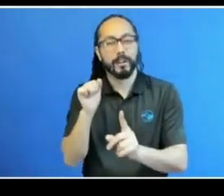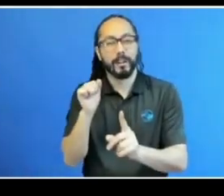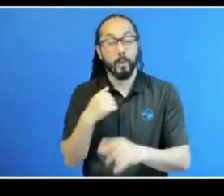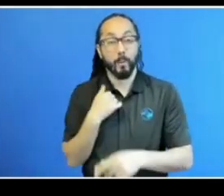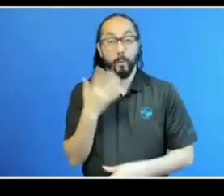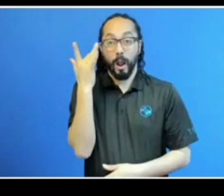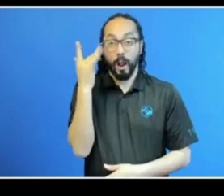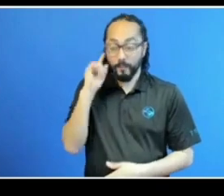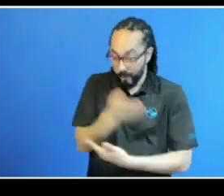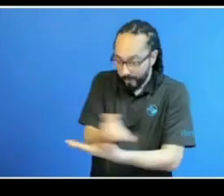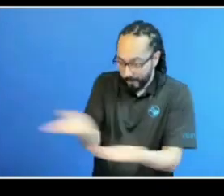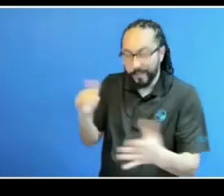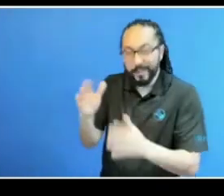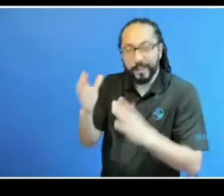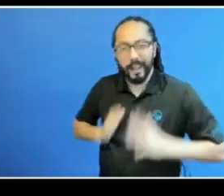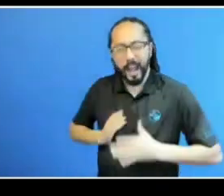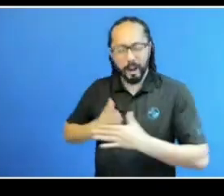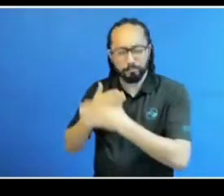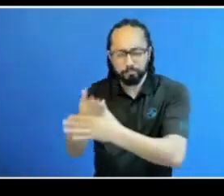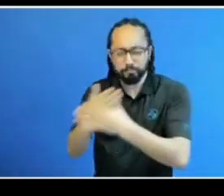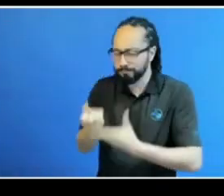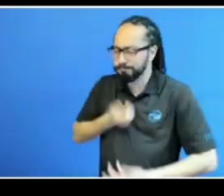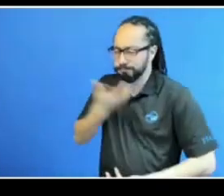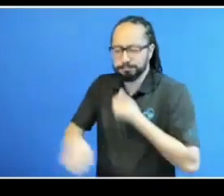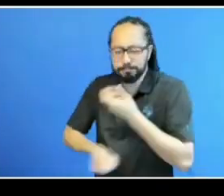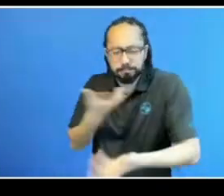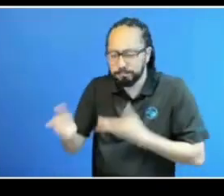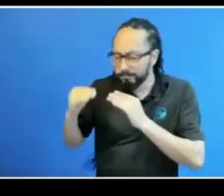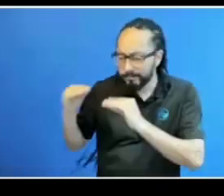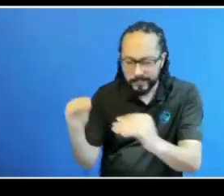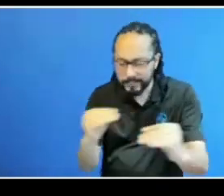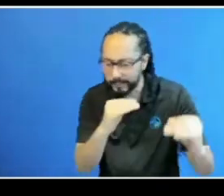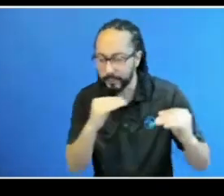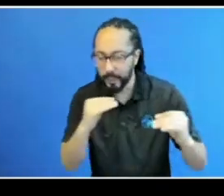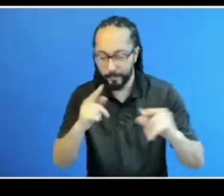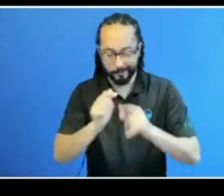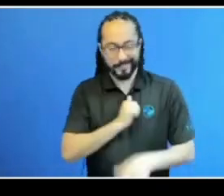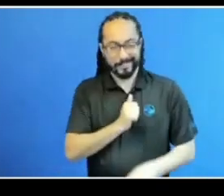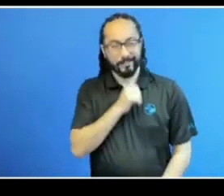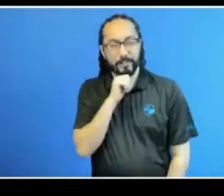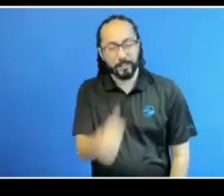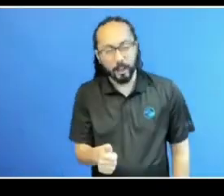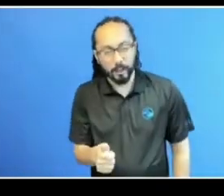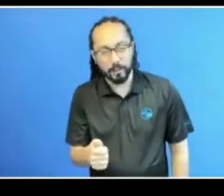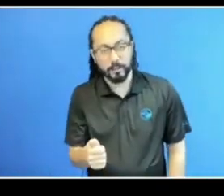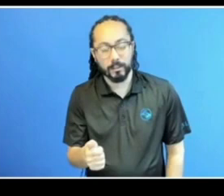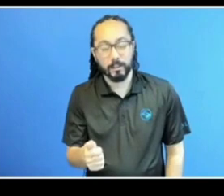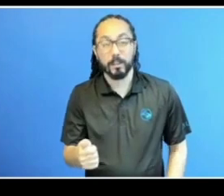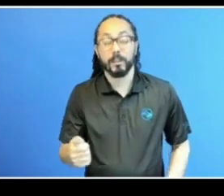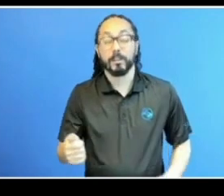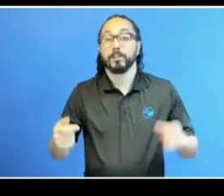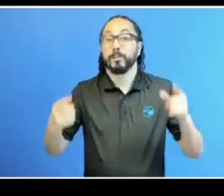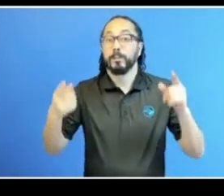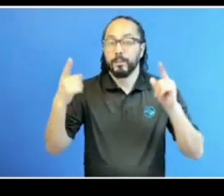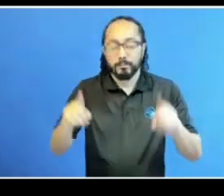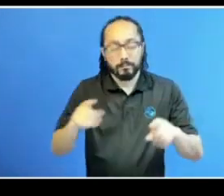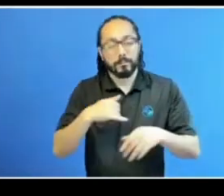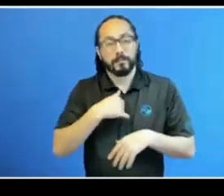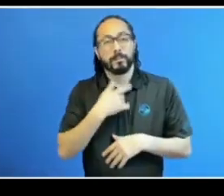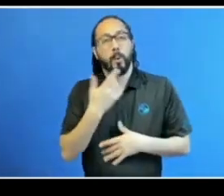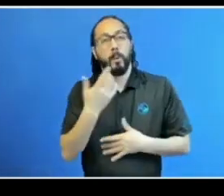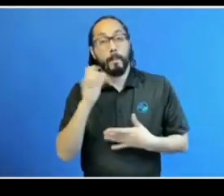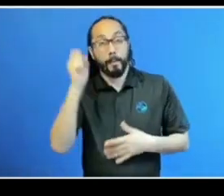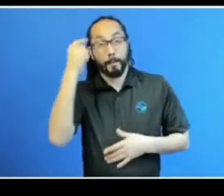practicing it for myself. Over time, my employer recognized that my well-being was